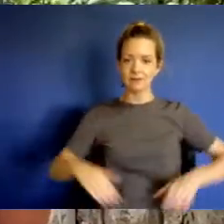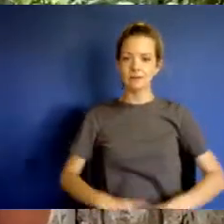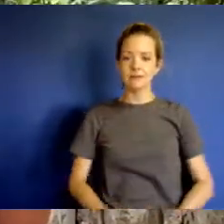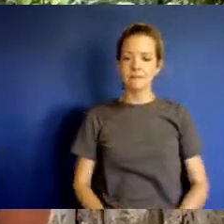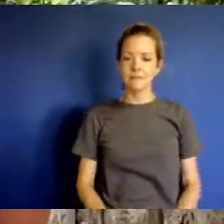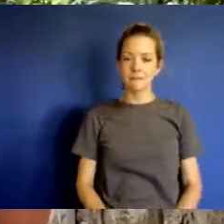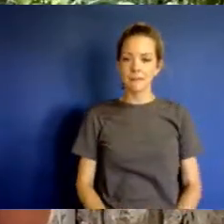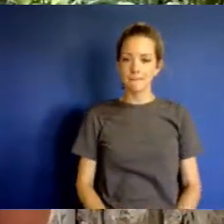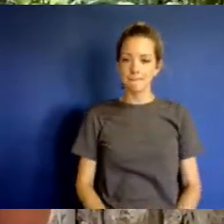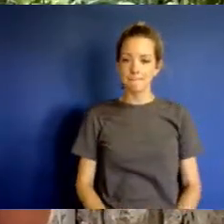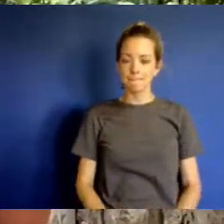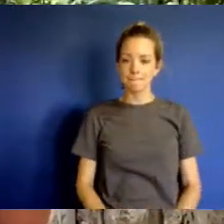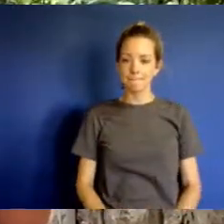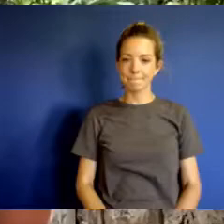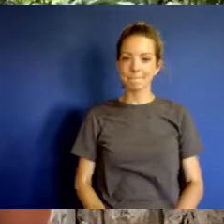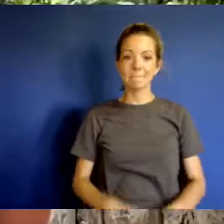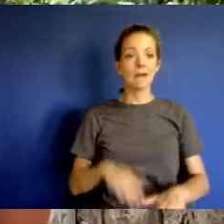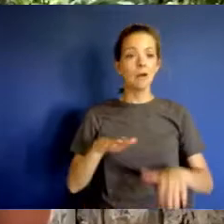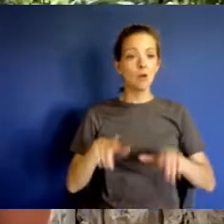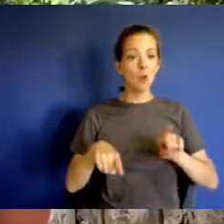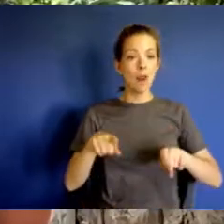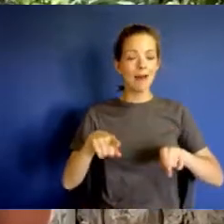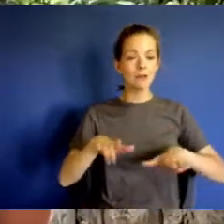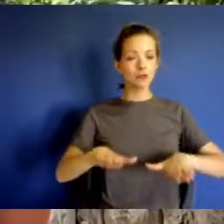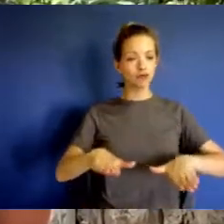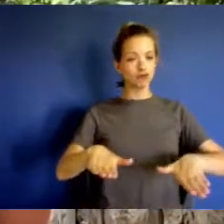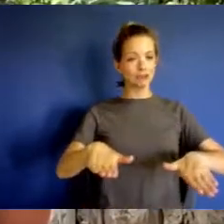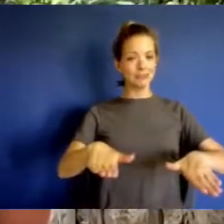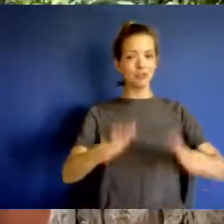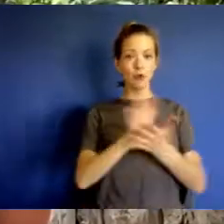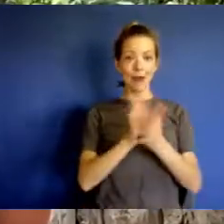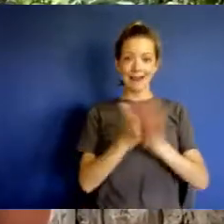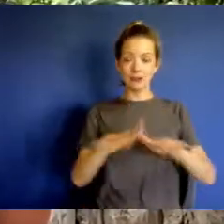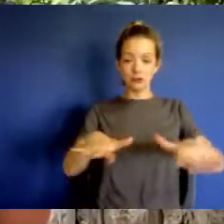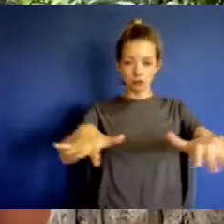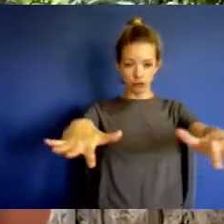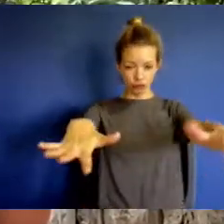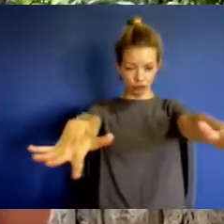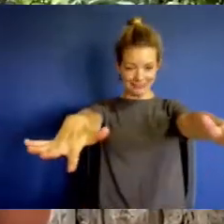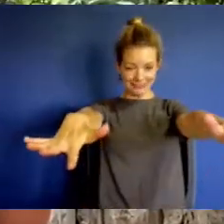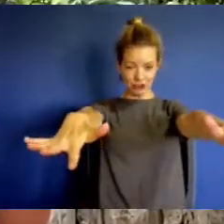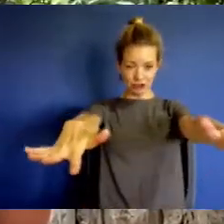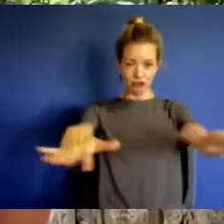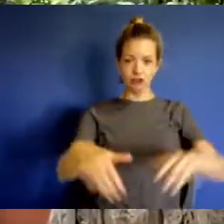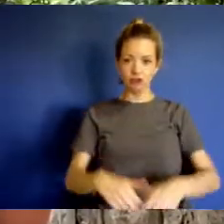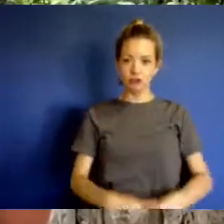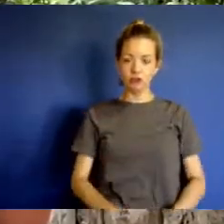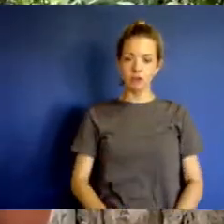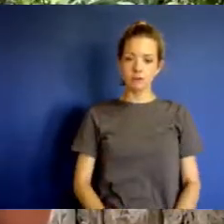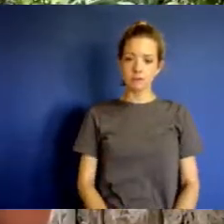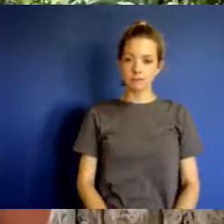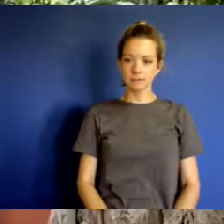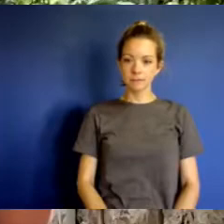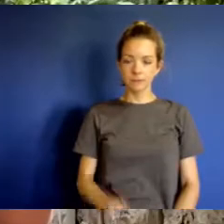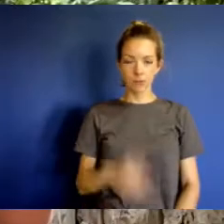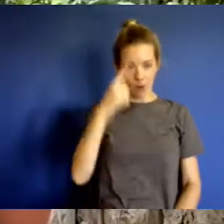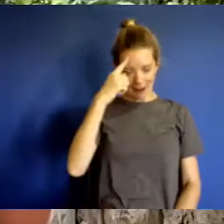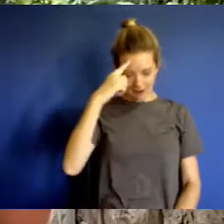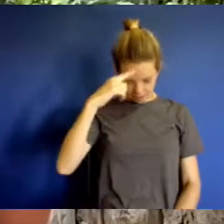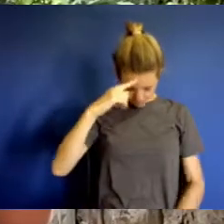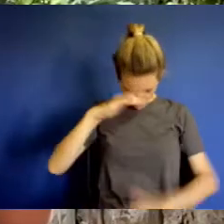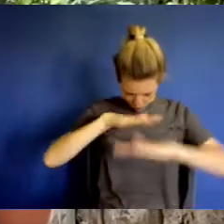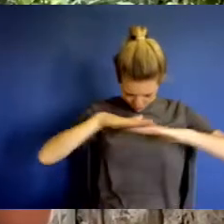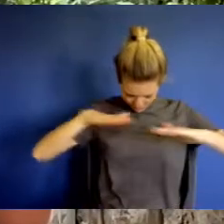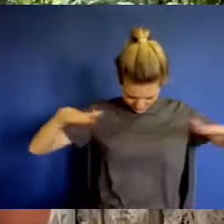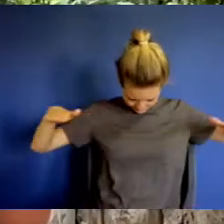belly. Reach the legs out behind you. Reach the hands out in front of you. Place your head